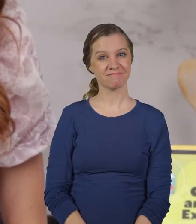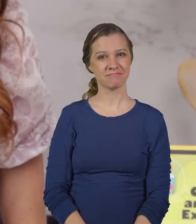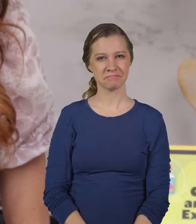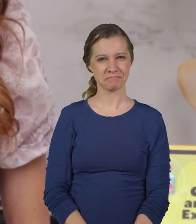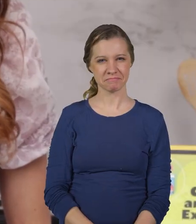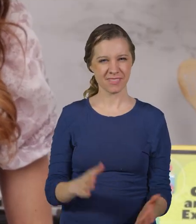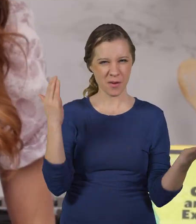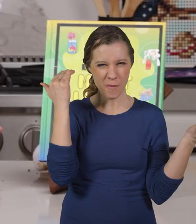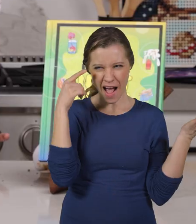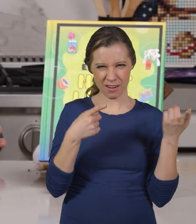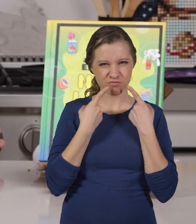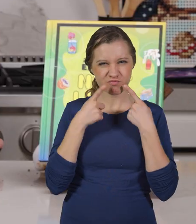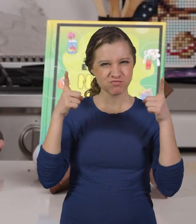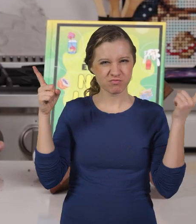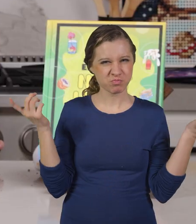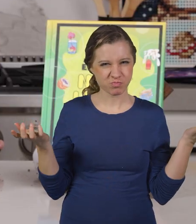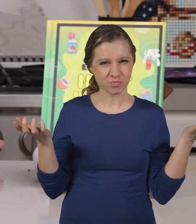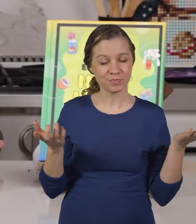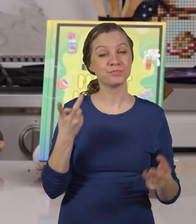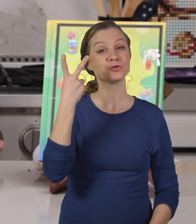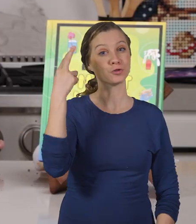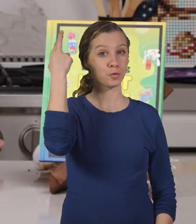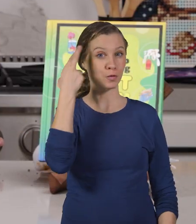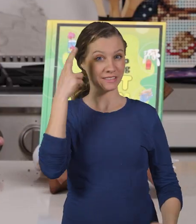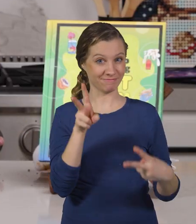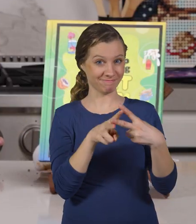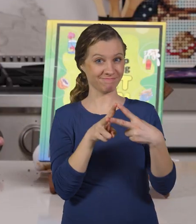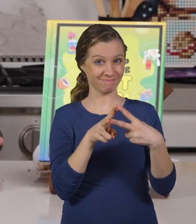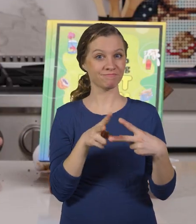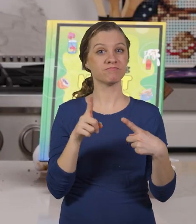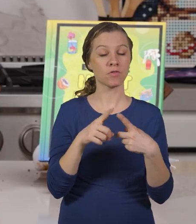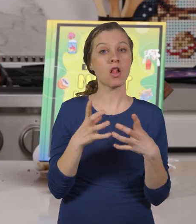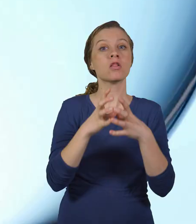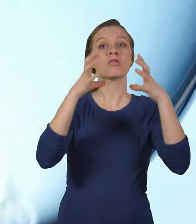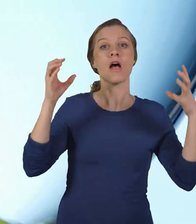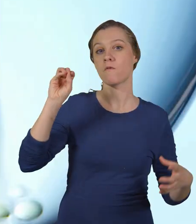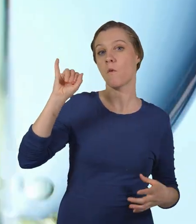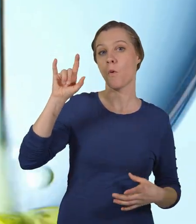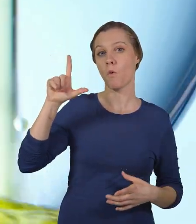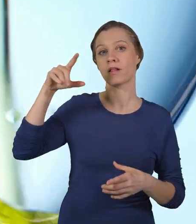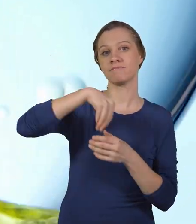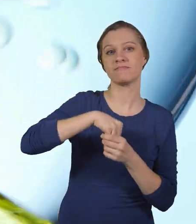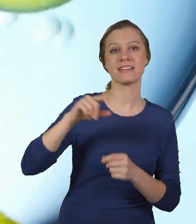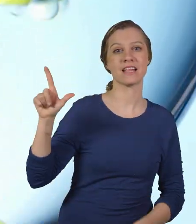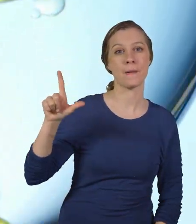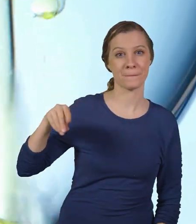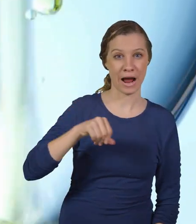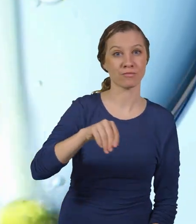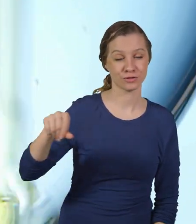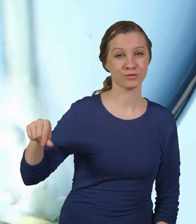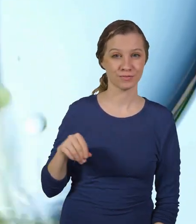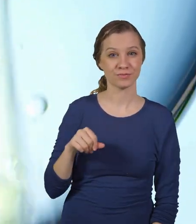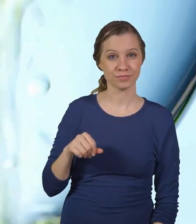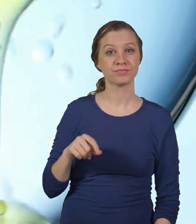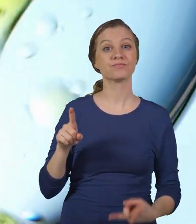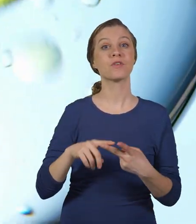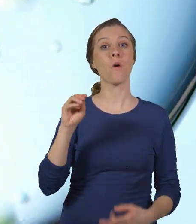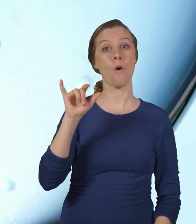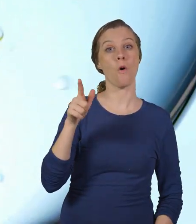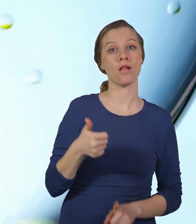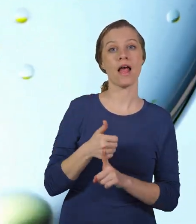Well, two reasons. There's a lot of oil in Lycopodium powder, and oil is hydrophobic, which